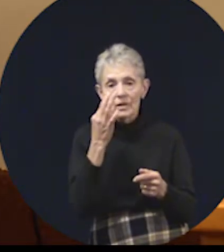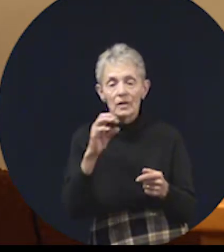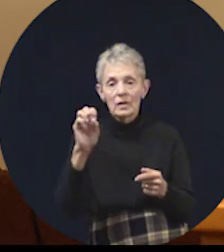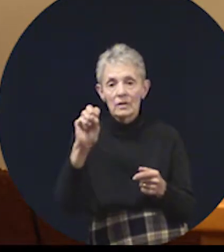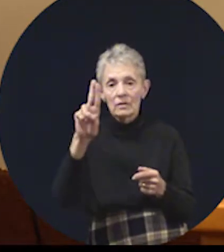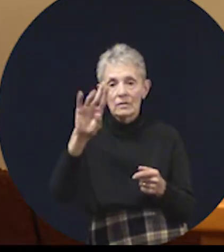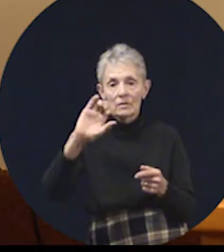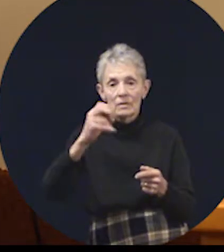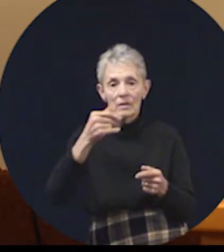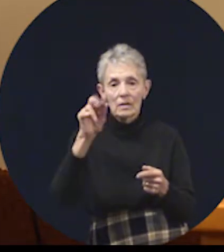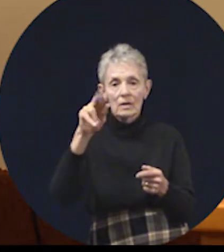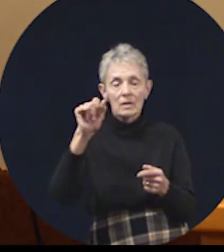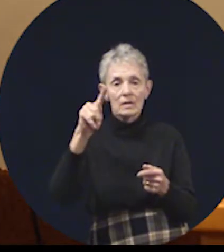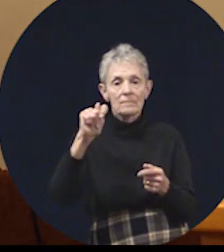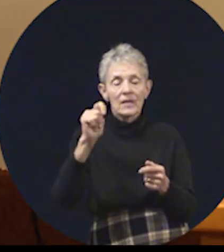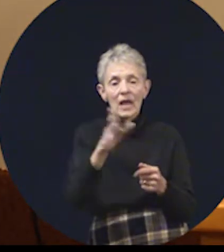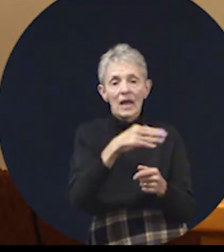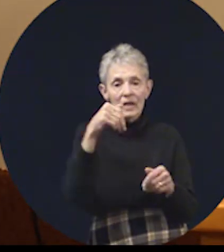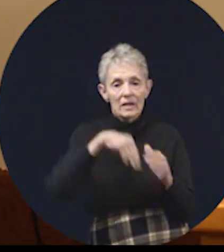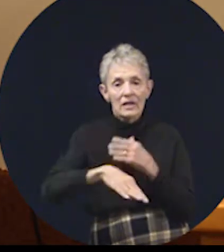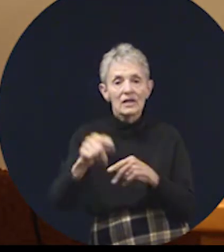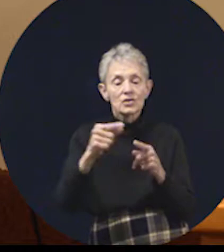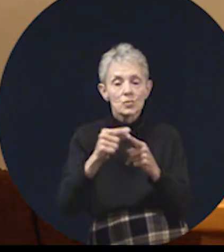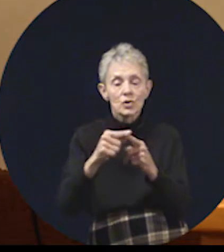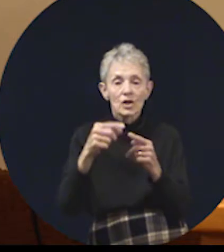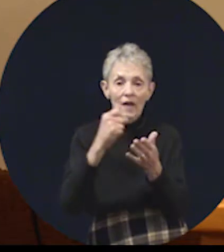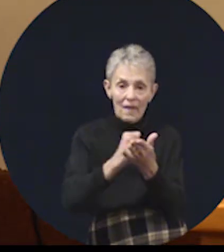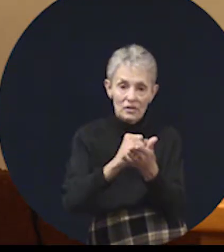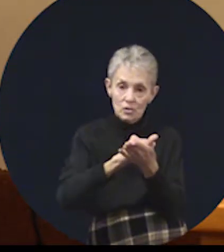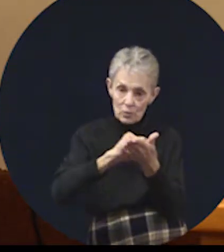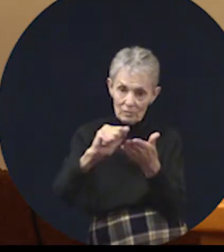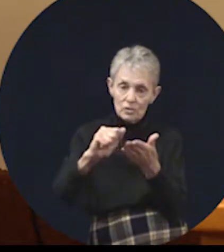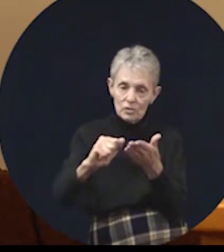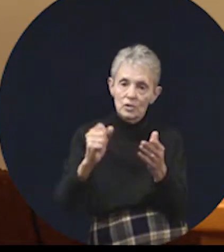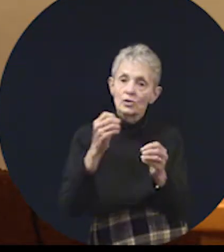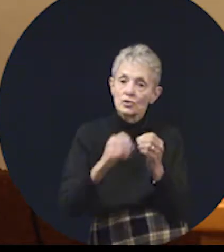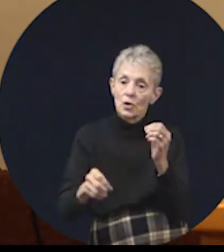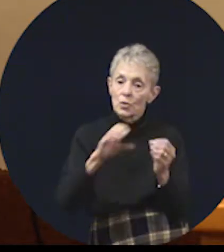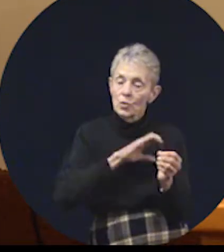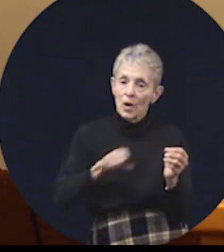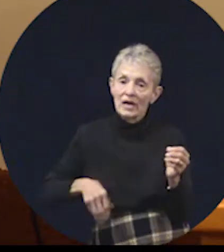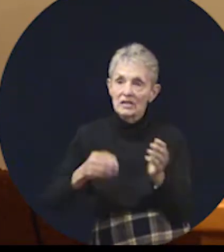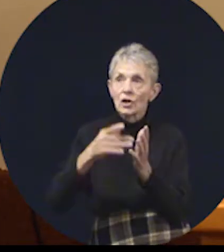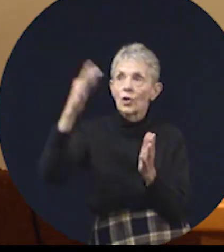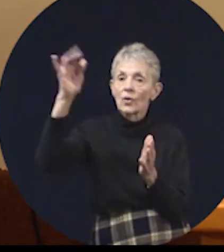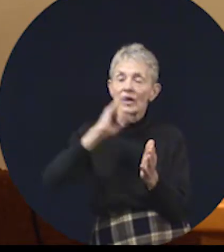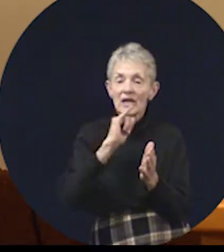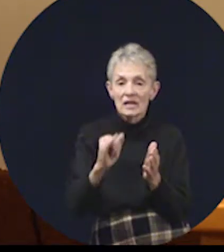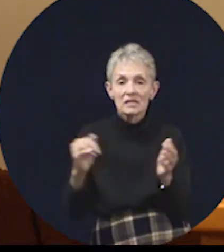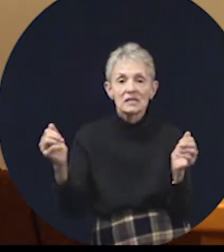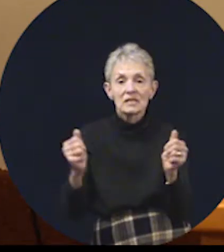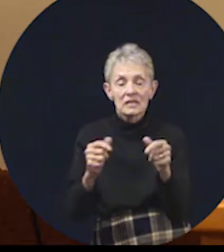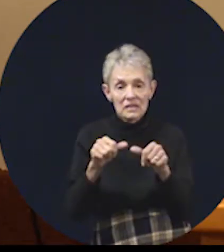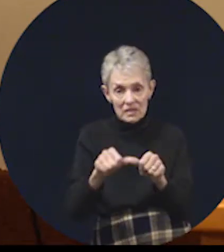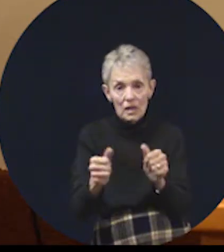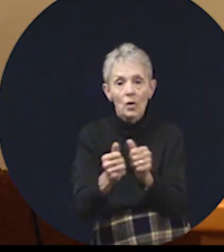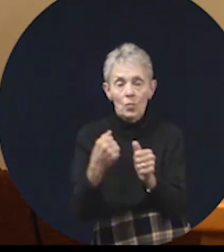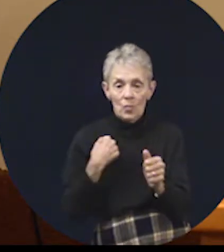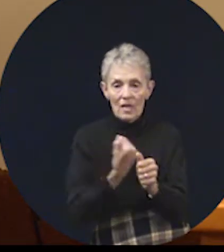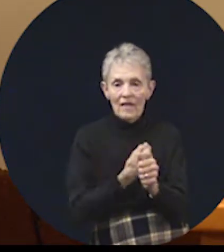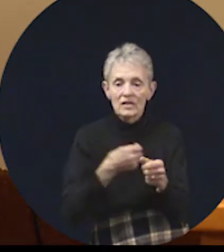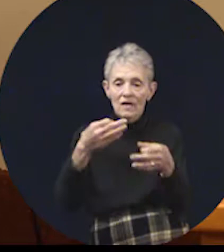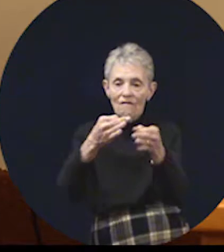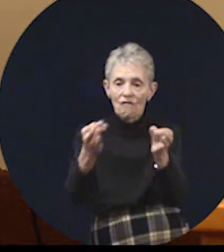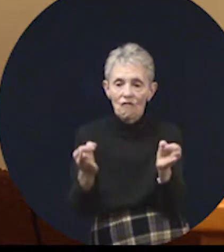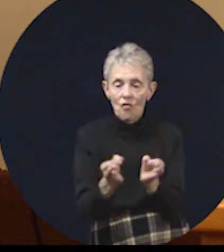his word, the Scriptures. So the Christ who is in glory is a Christ who is still with us, forming and